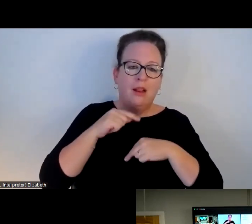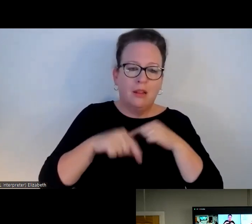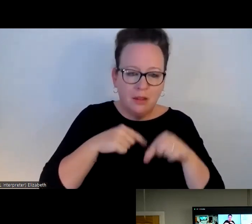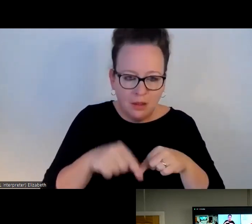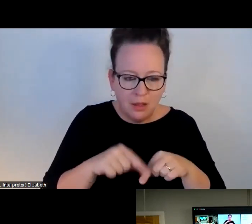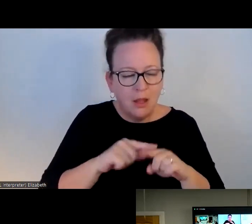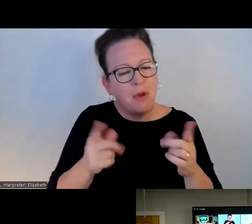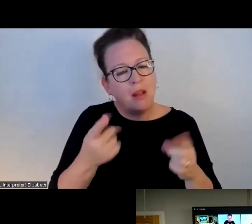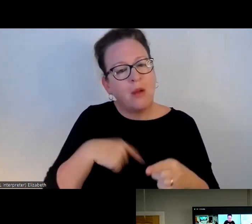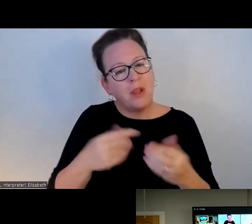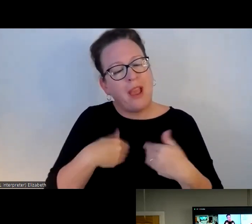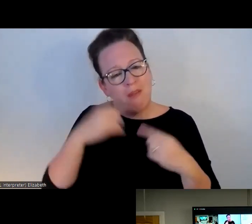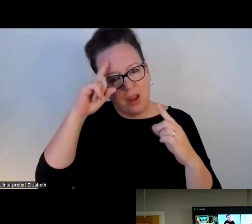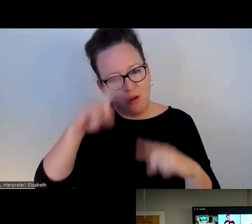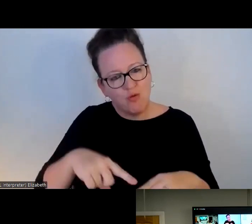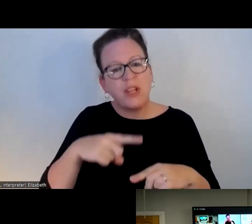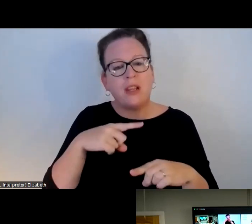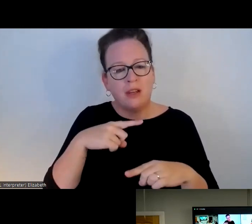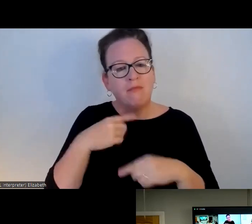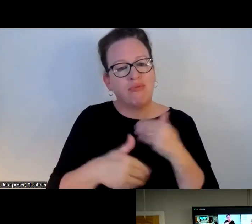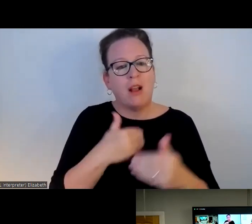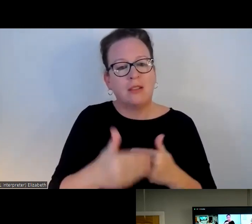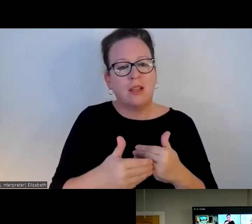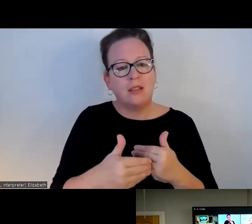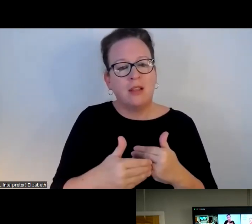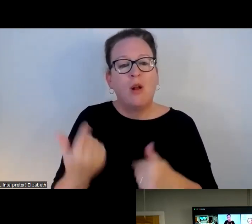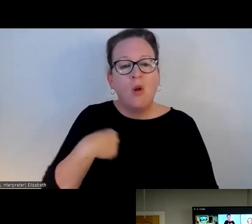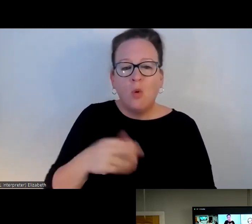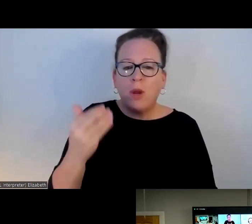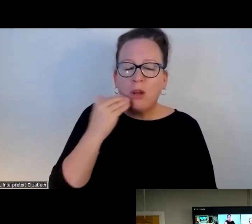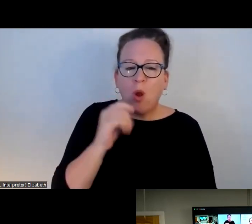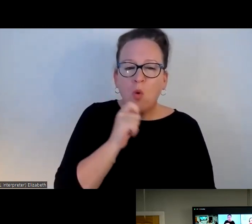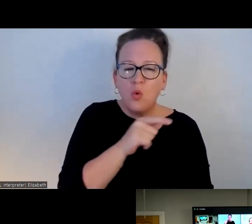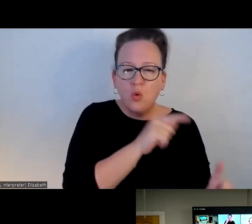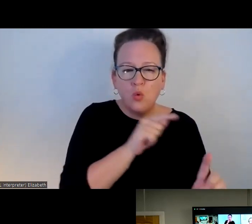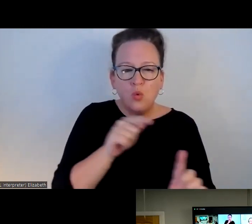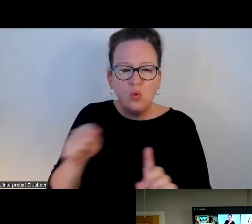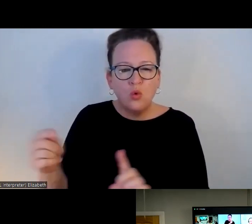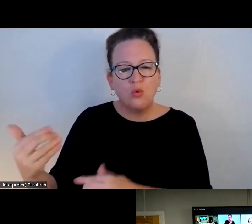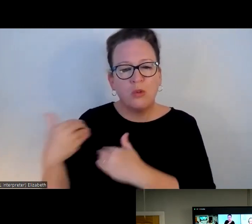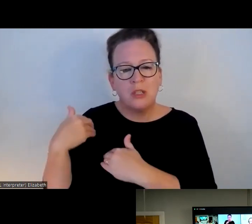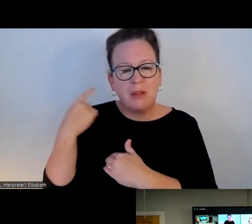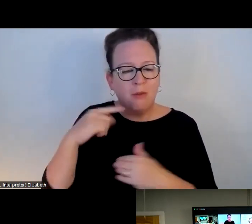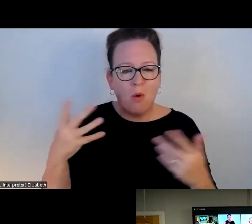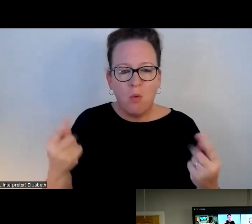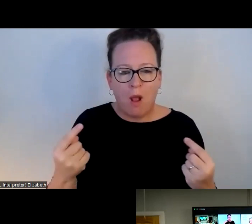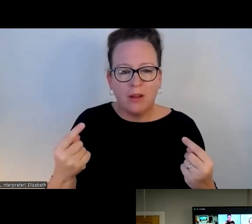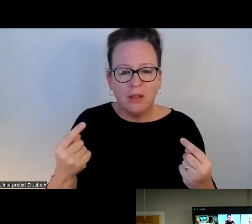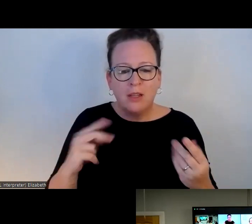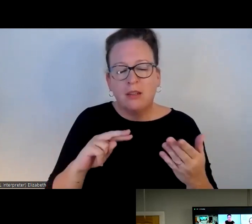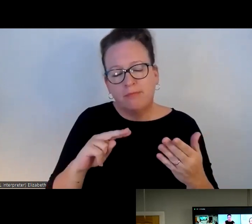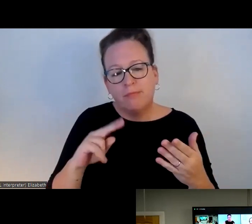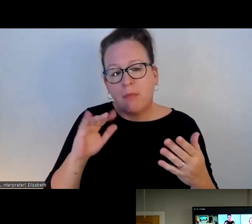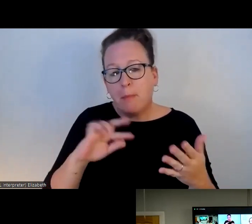and know who's responsible for what, in terms of active outreach